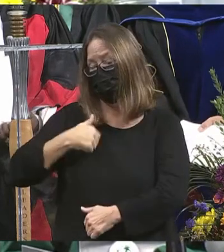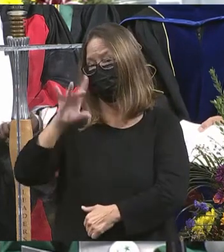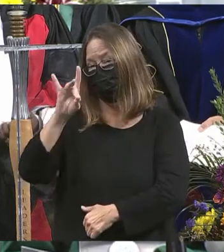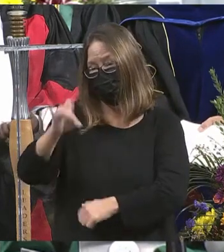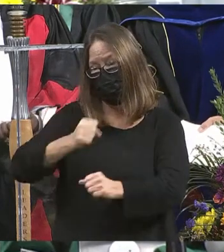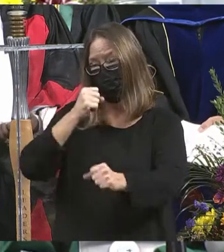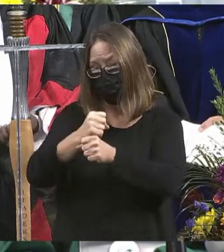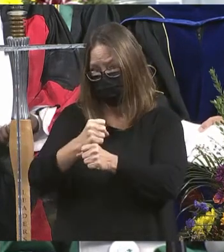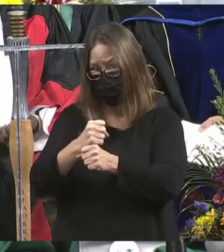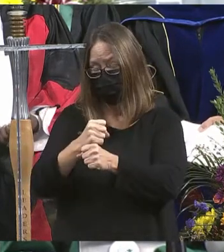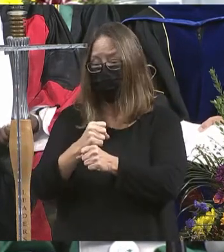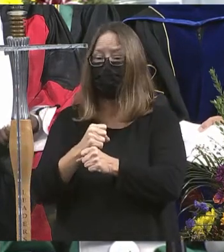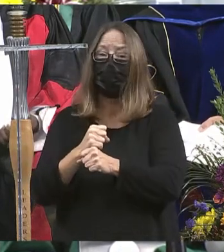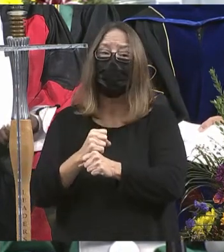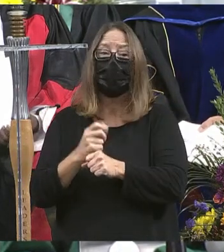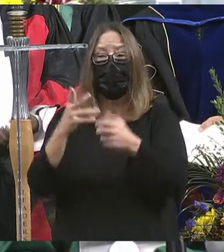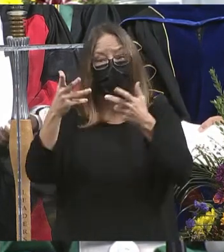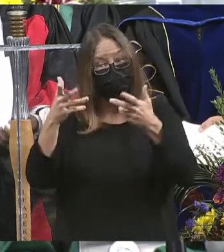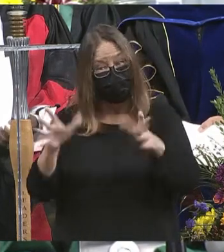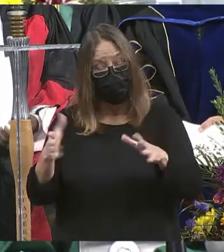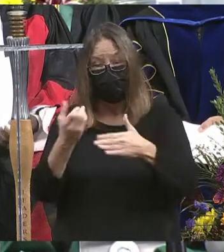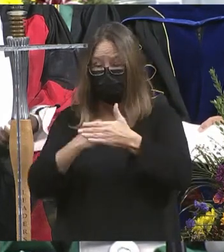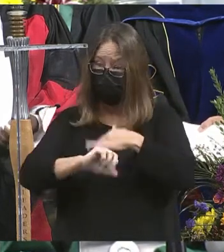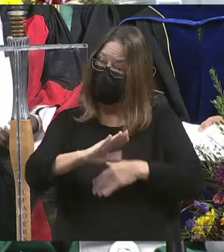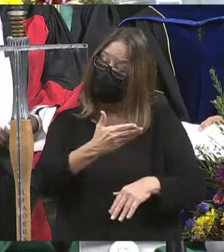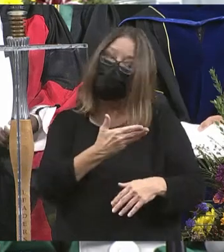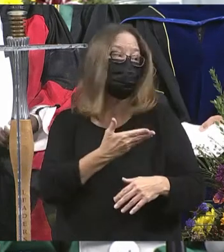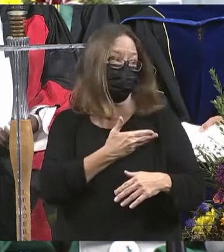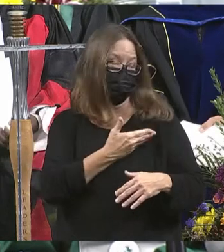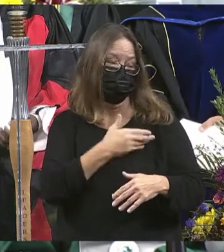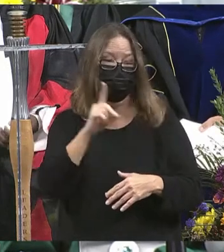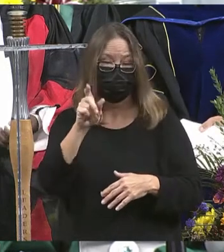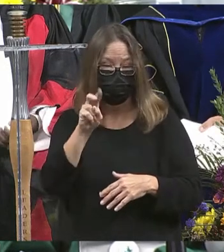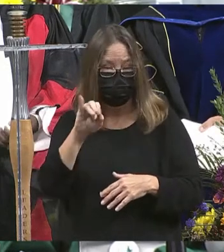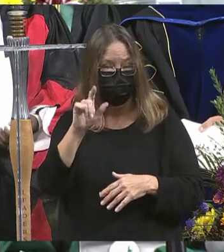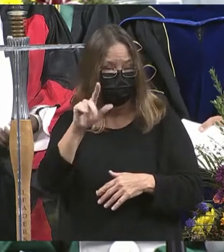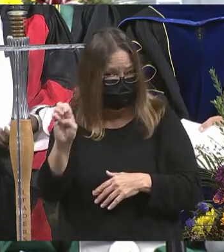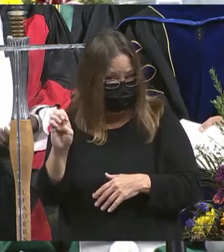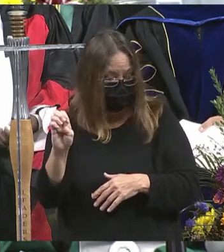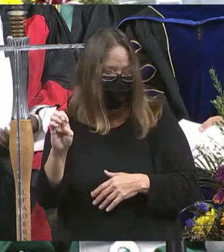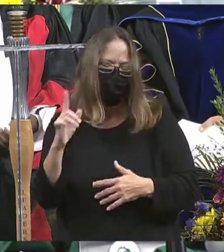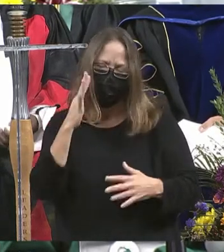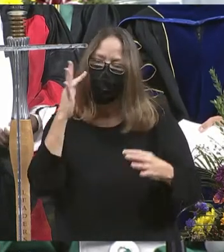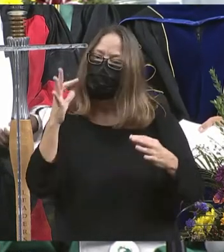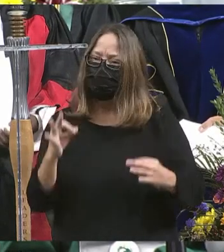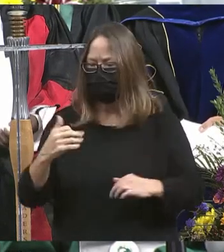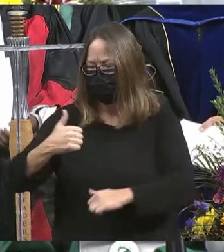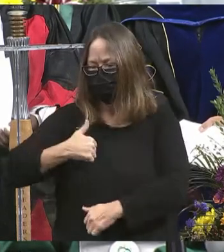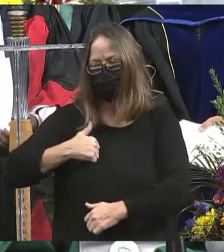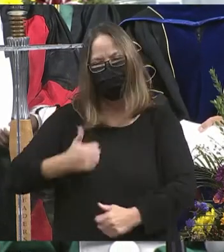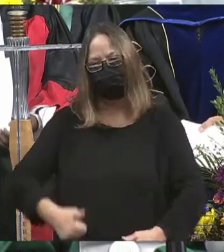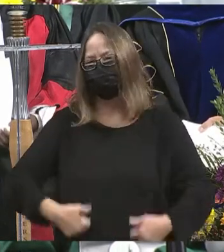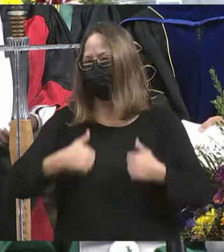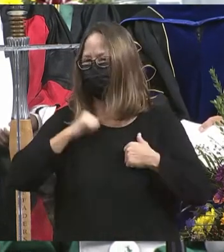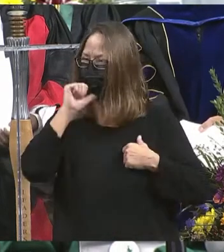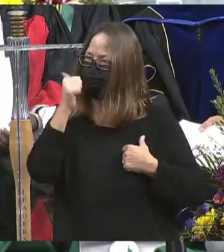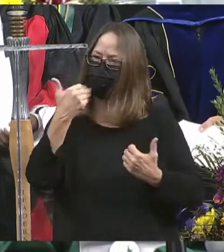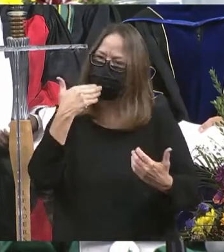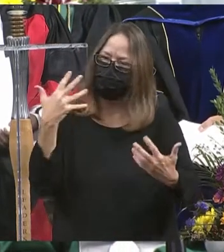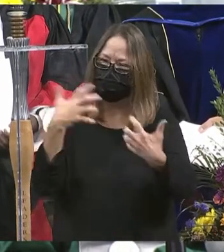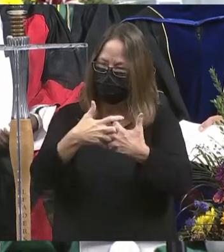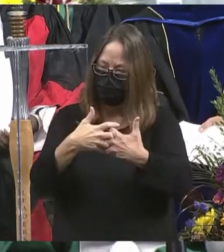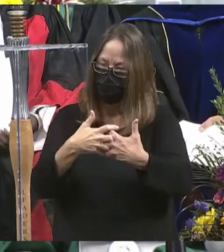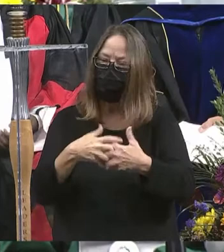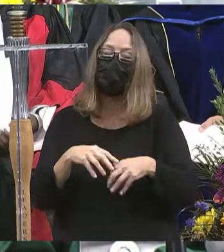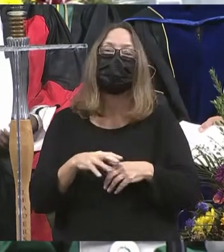8 years. But after having my daughter, Danny Lee, I decided the military life was no longer for us. I was